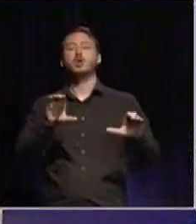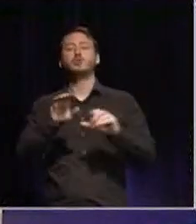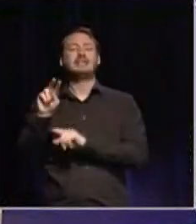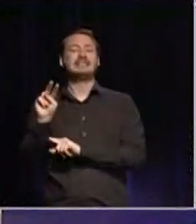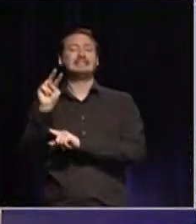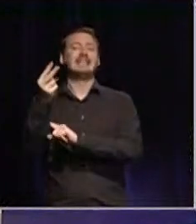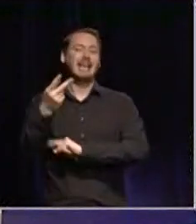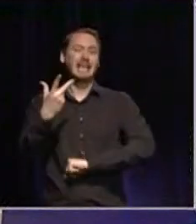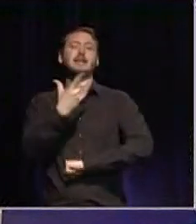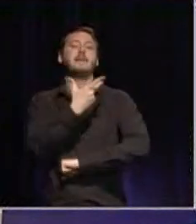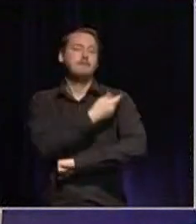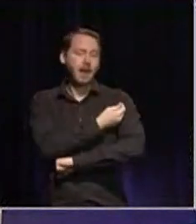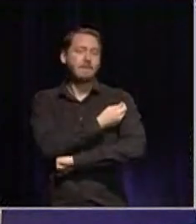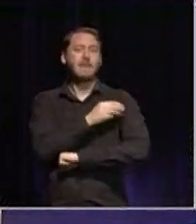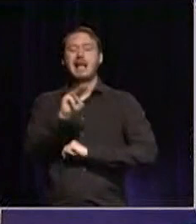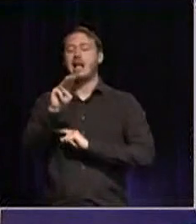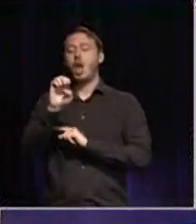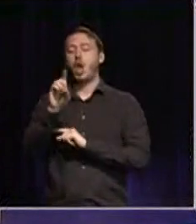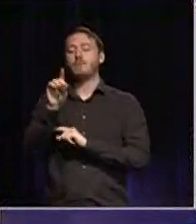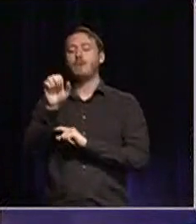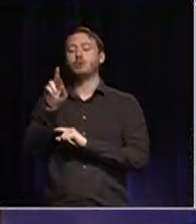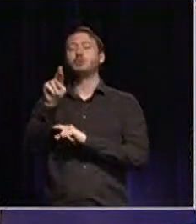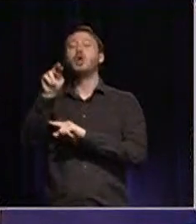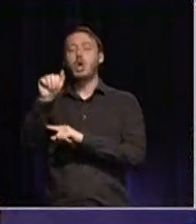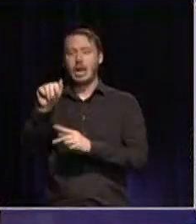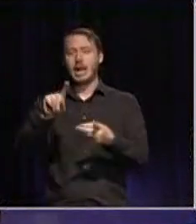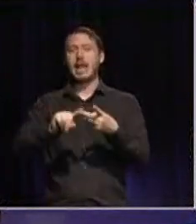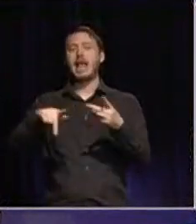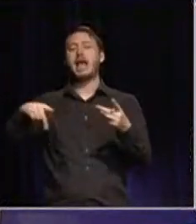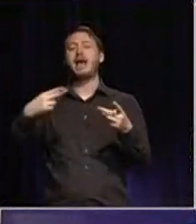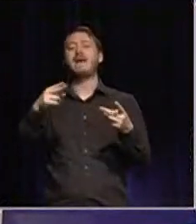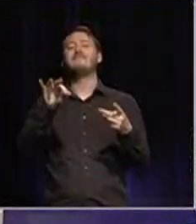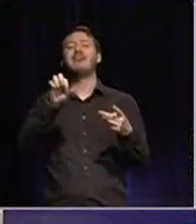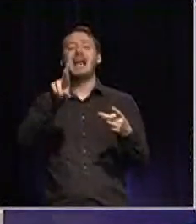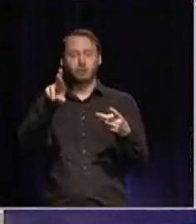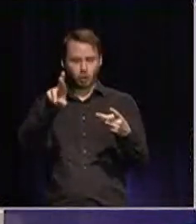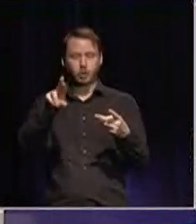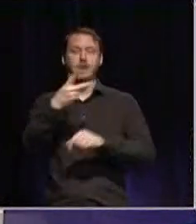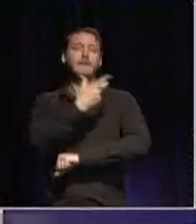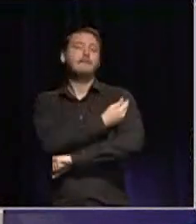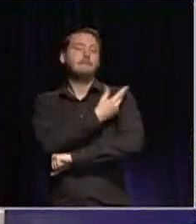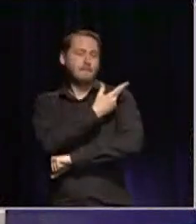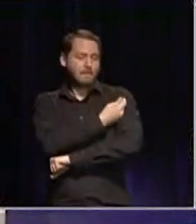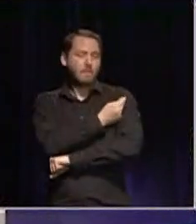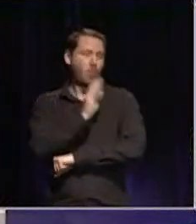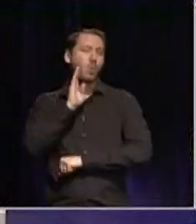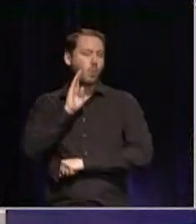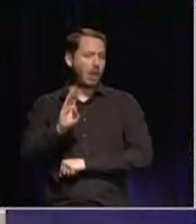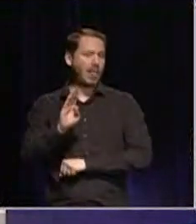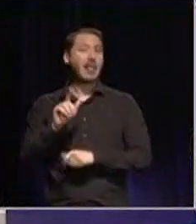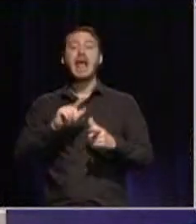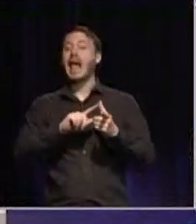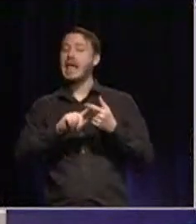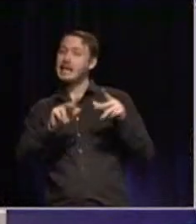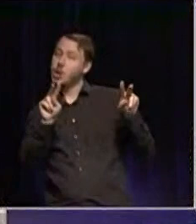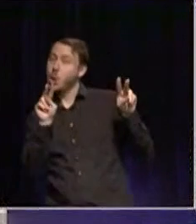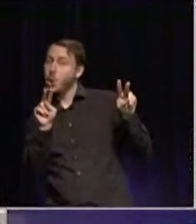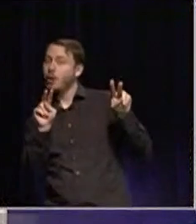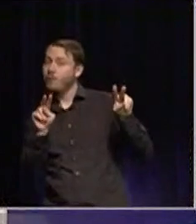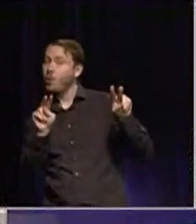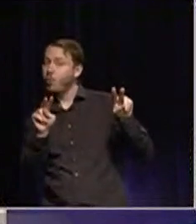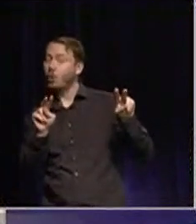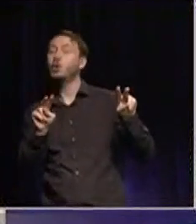dose, both Moderna and the Pfizer vaccine. And then we're all looking forward